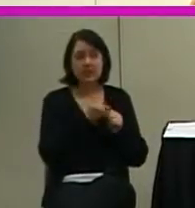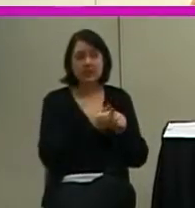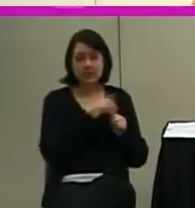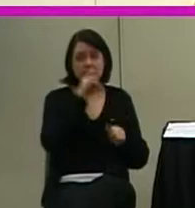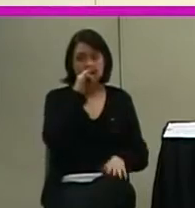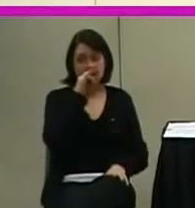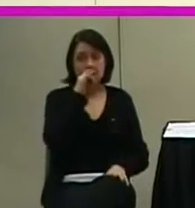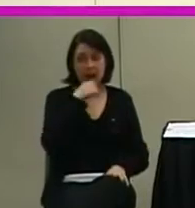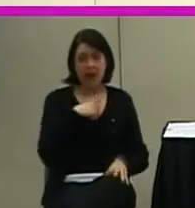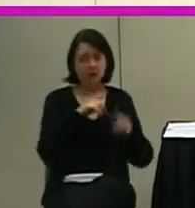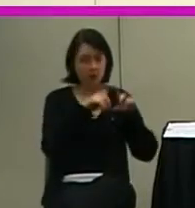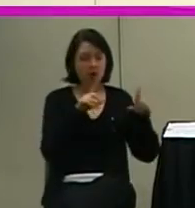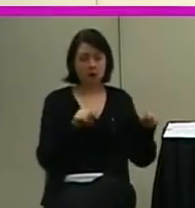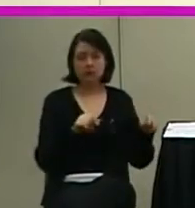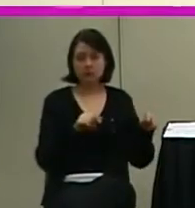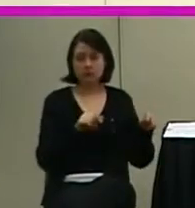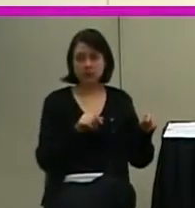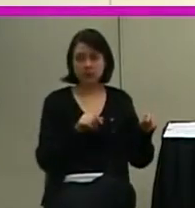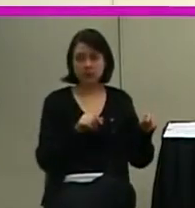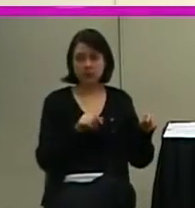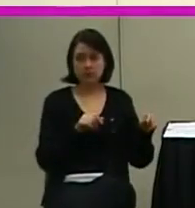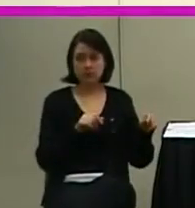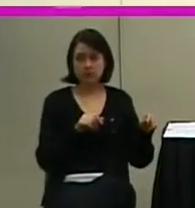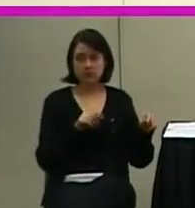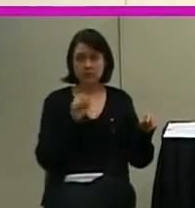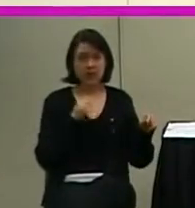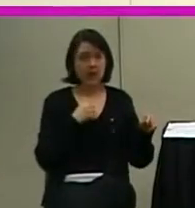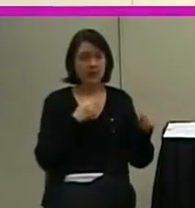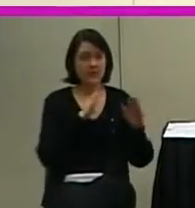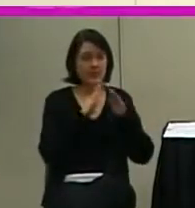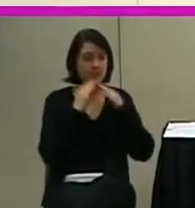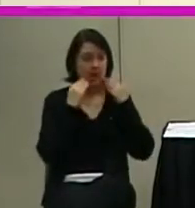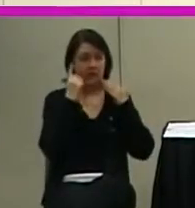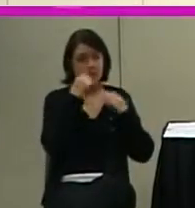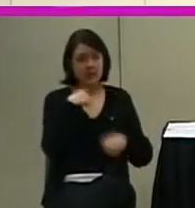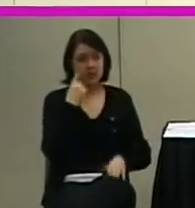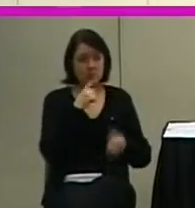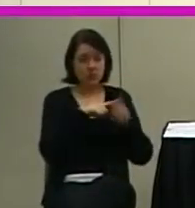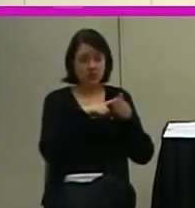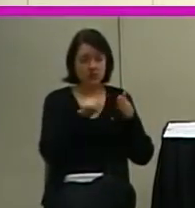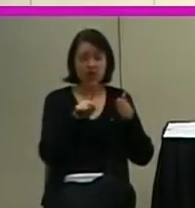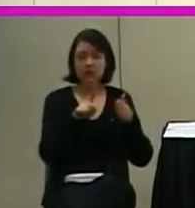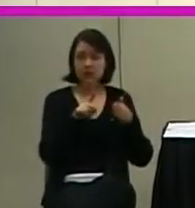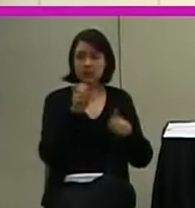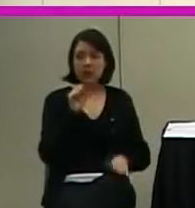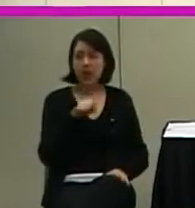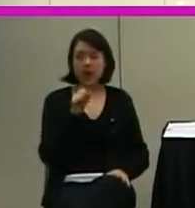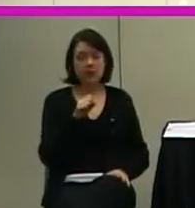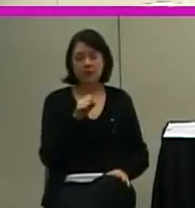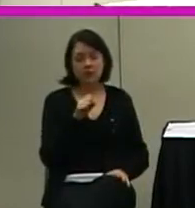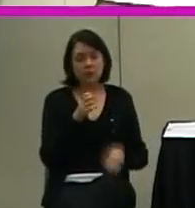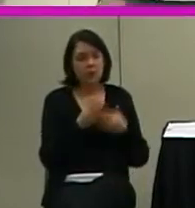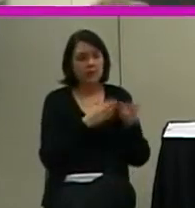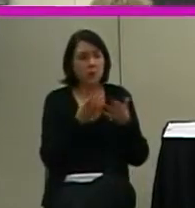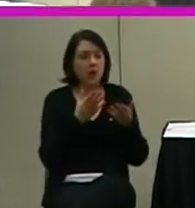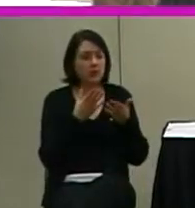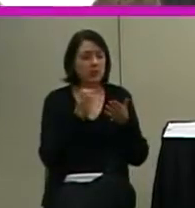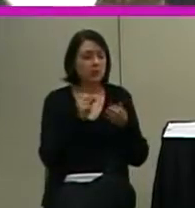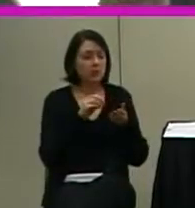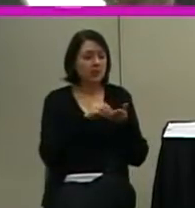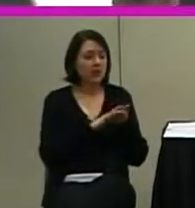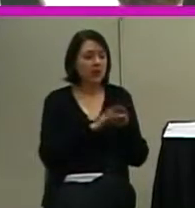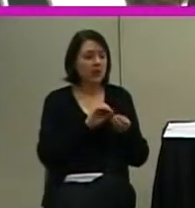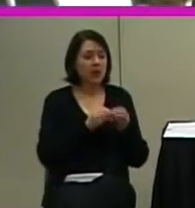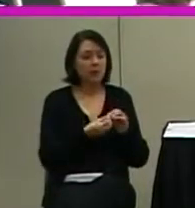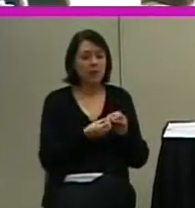check-in, check-out would have a check-in, check-out card. And so they could have smile faces or a check? It could be a check, a smile face, a number,